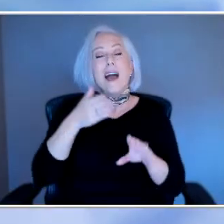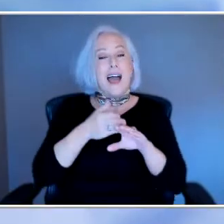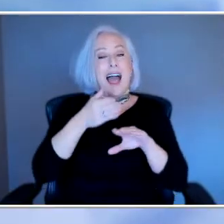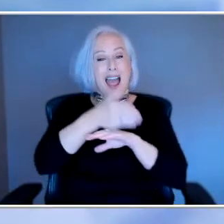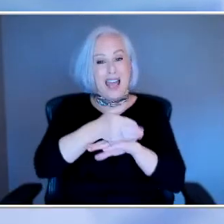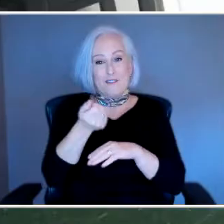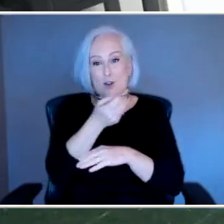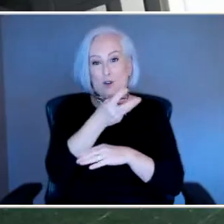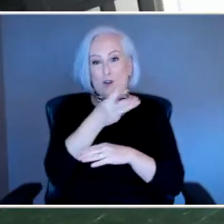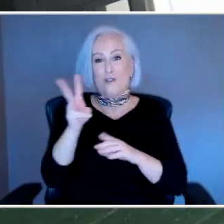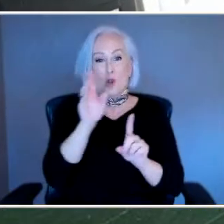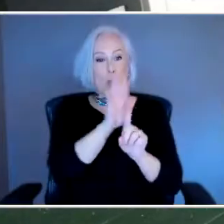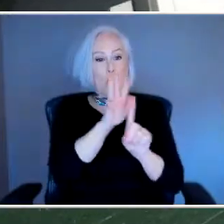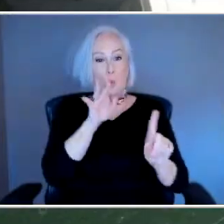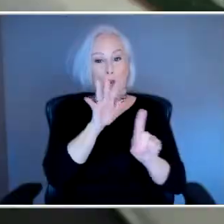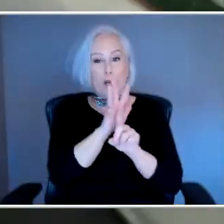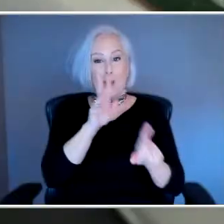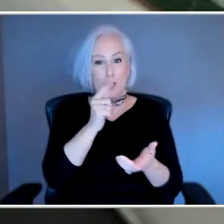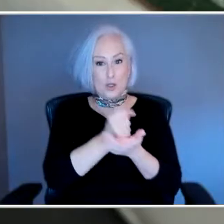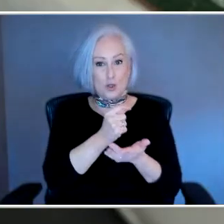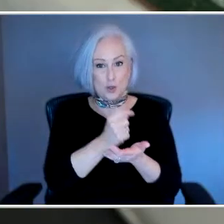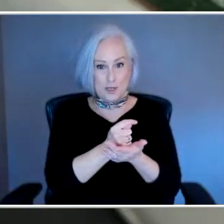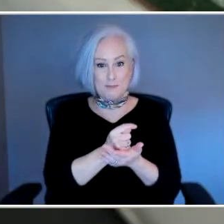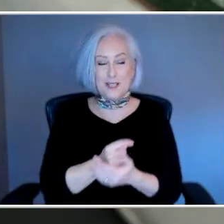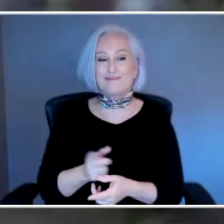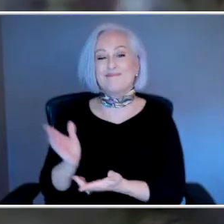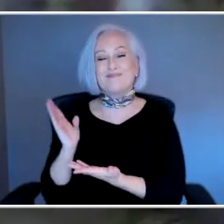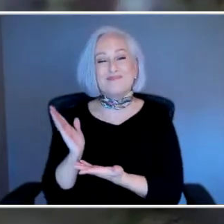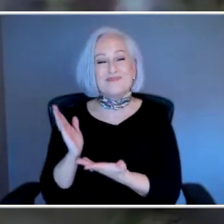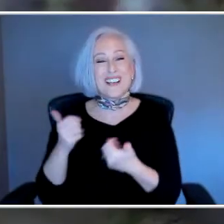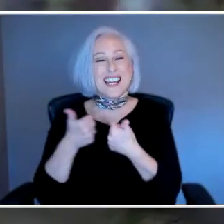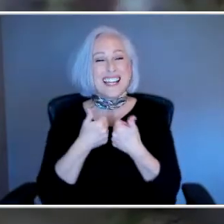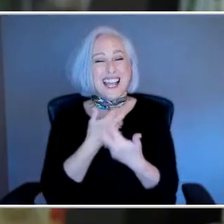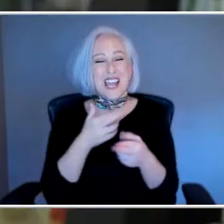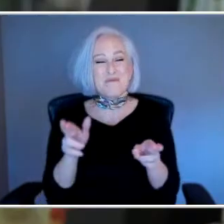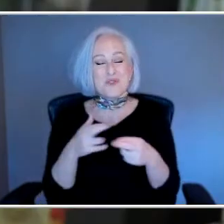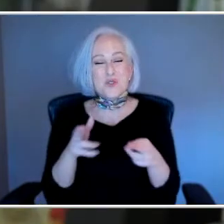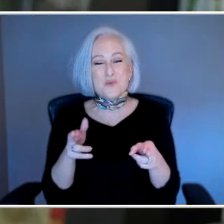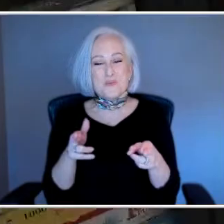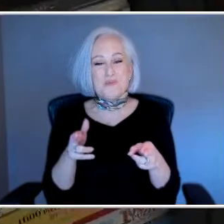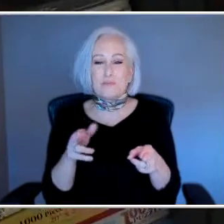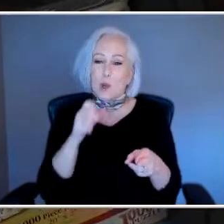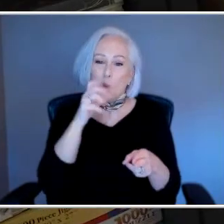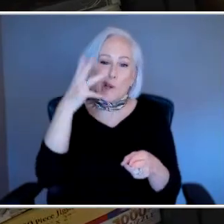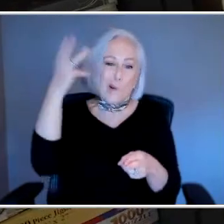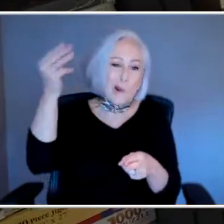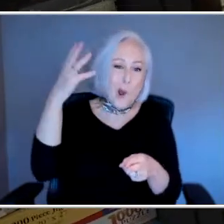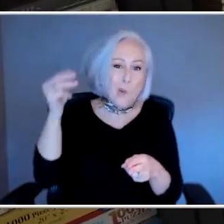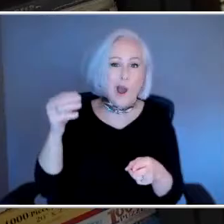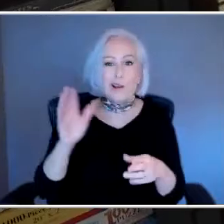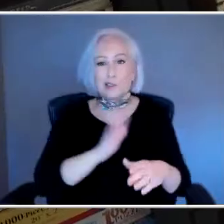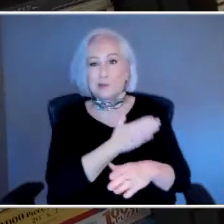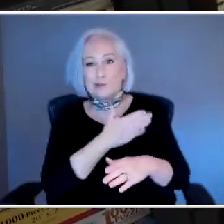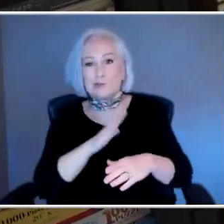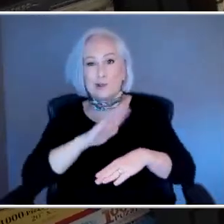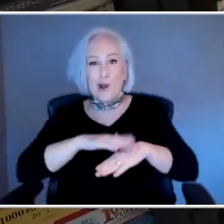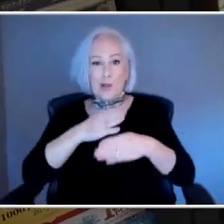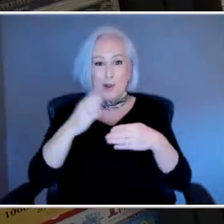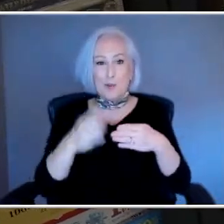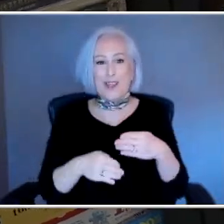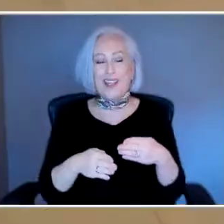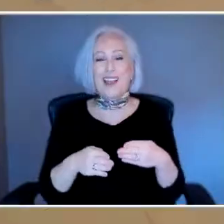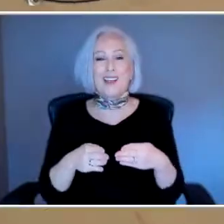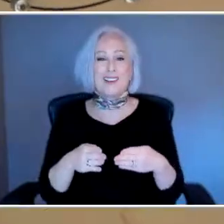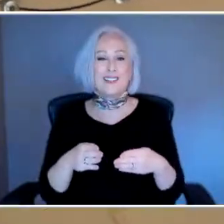radiation treatments, So this is our game room. We don't do a lot of, going out to concerts on the weekends. This is where we spend our money on